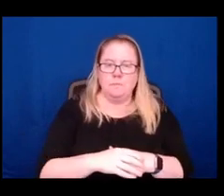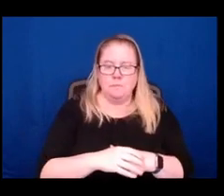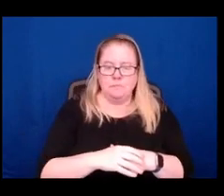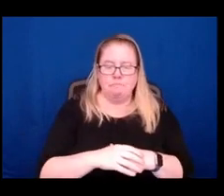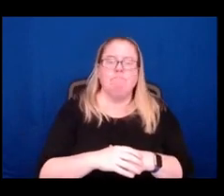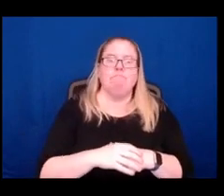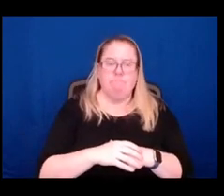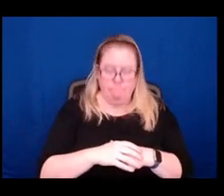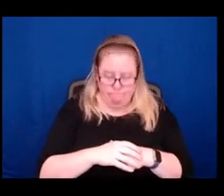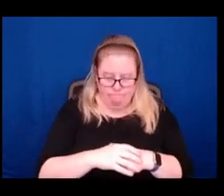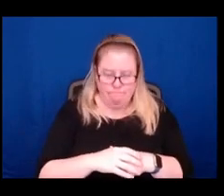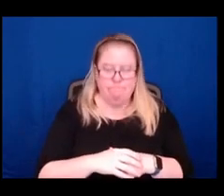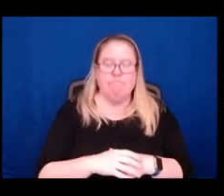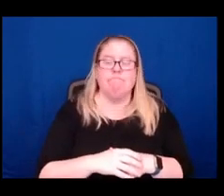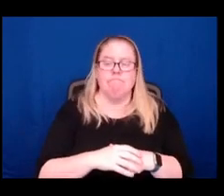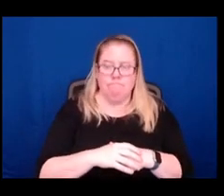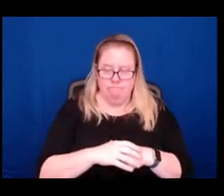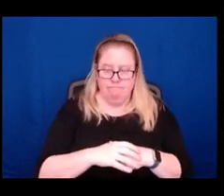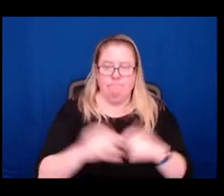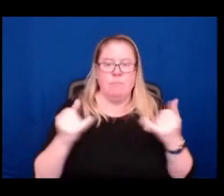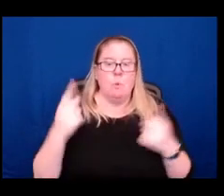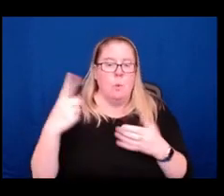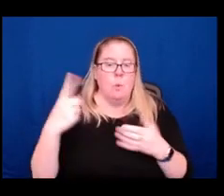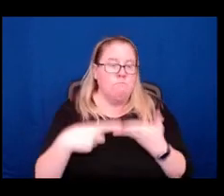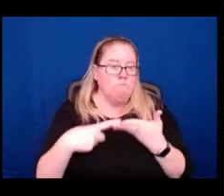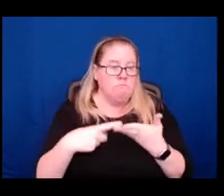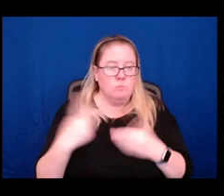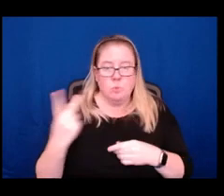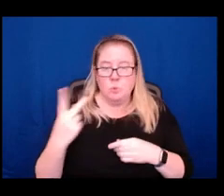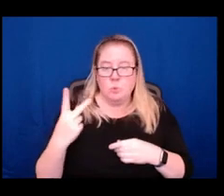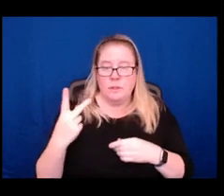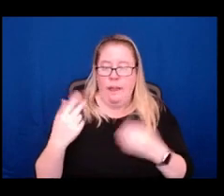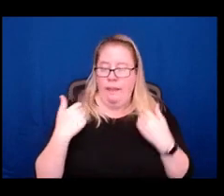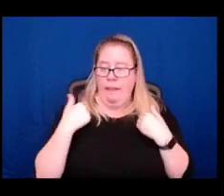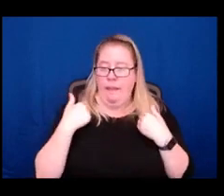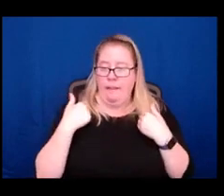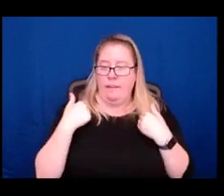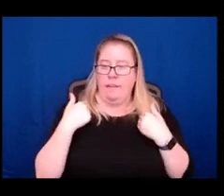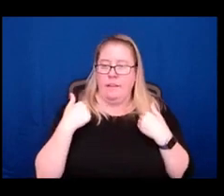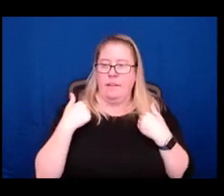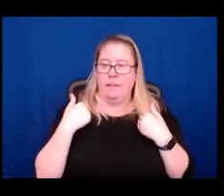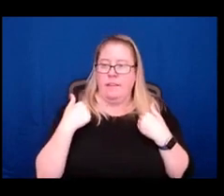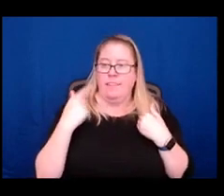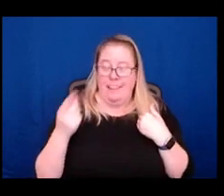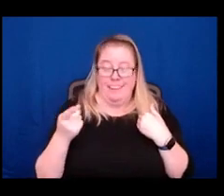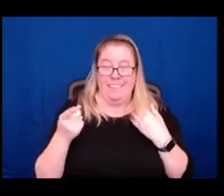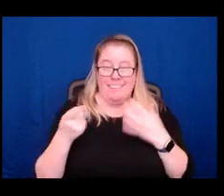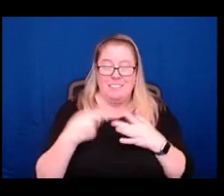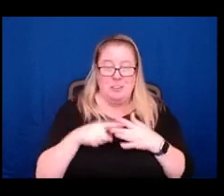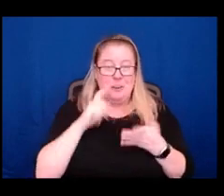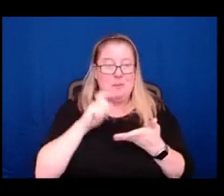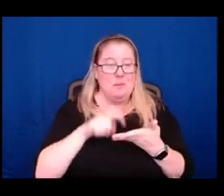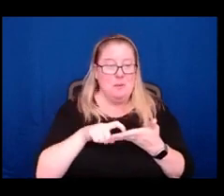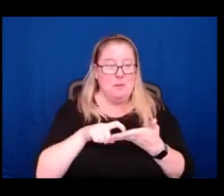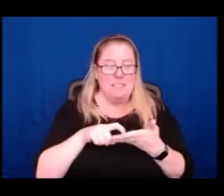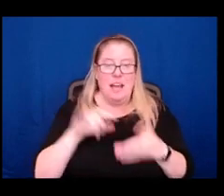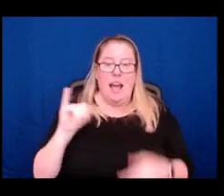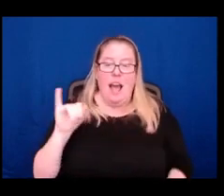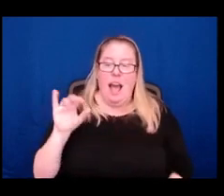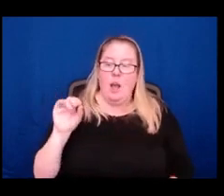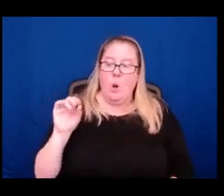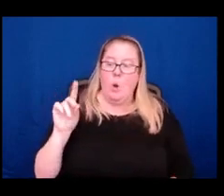Absolutely. And one of the discussions that you and I had, Annette, that you turned me on to was iodine